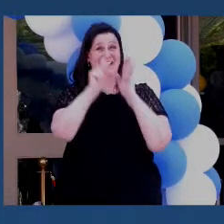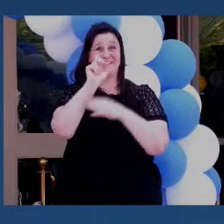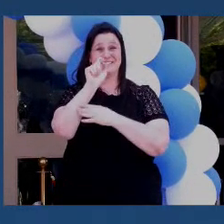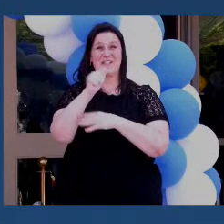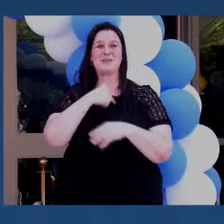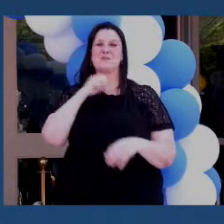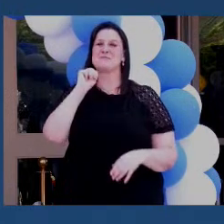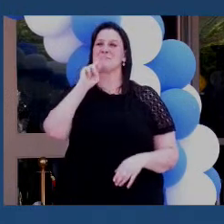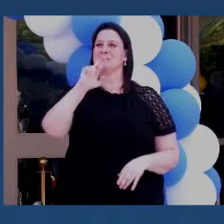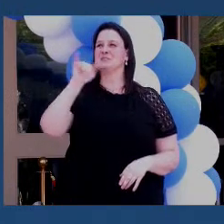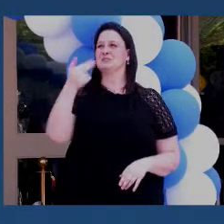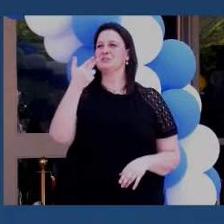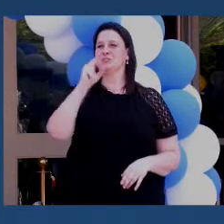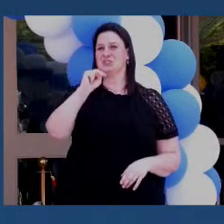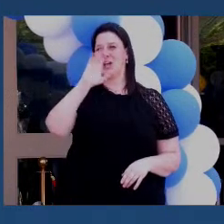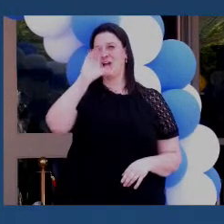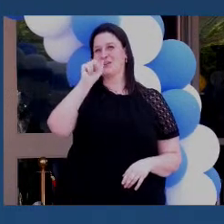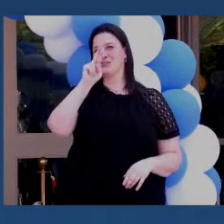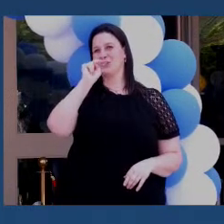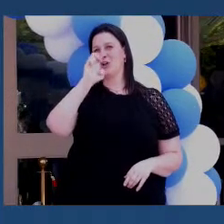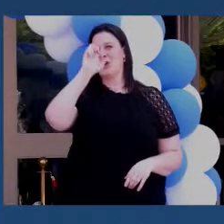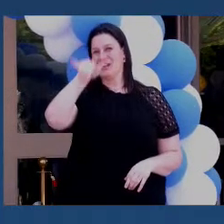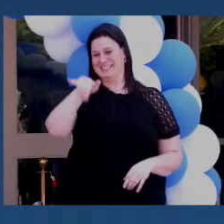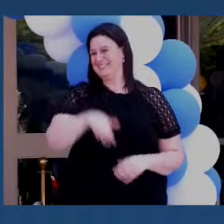John Carney.